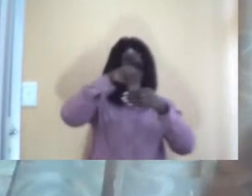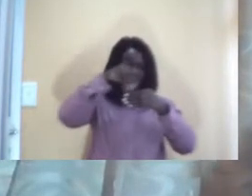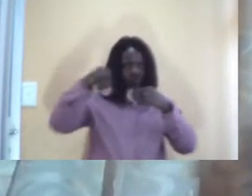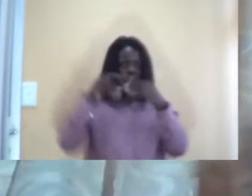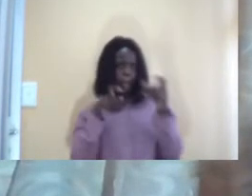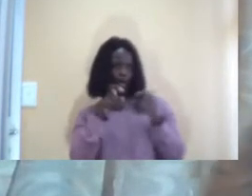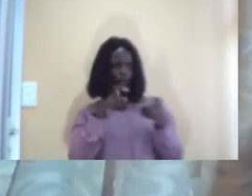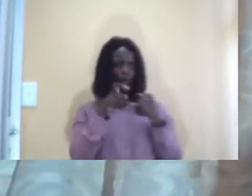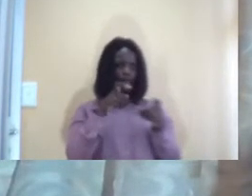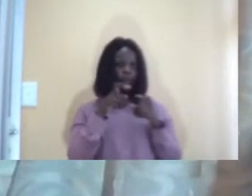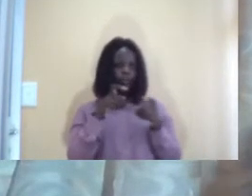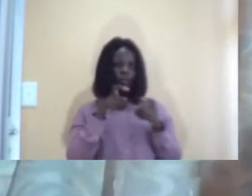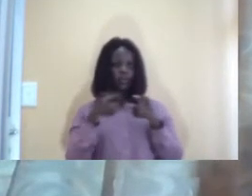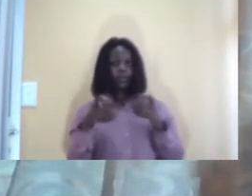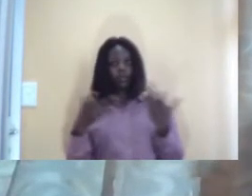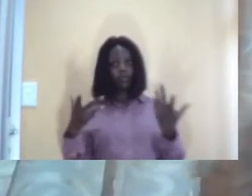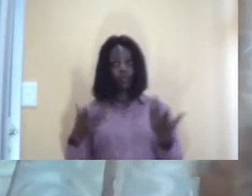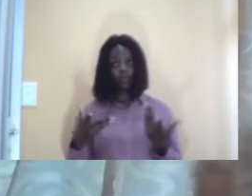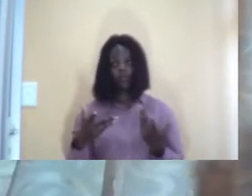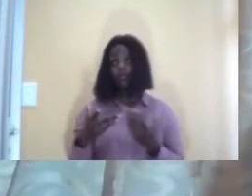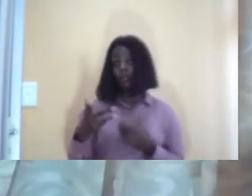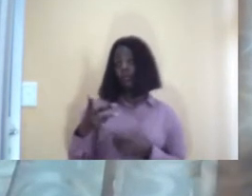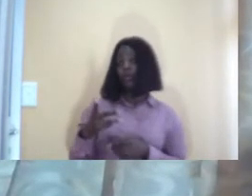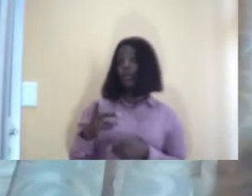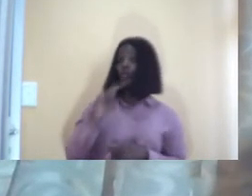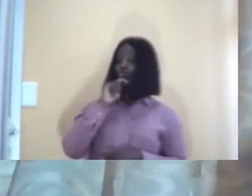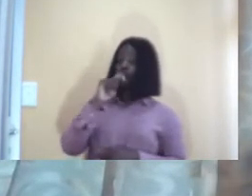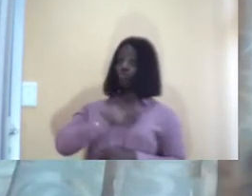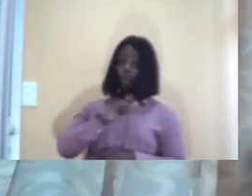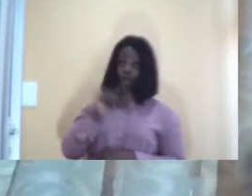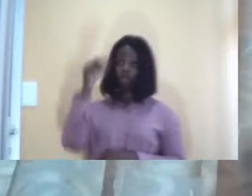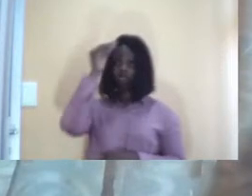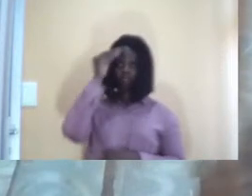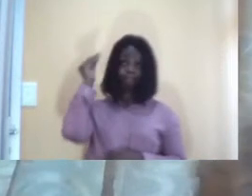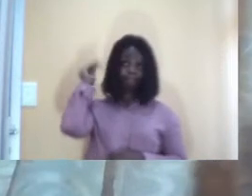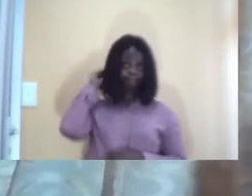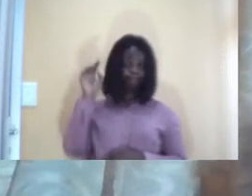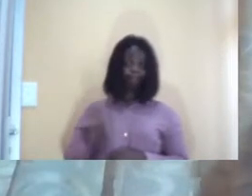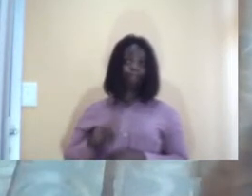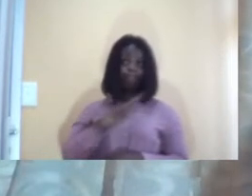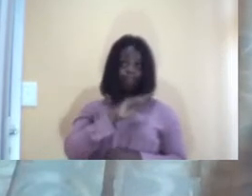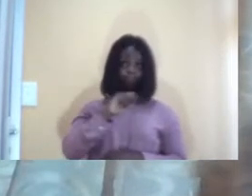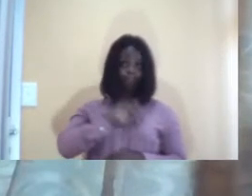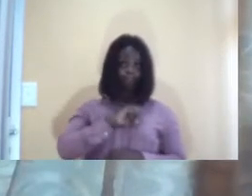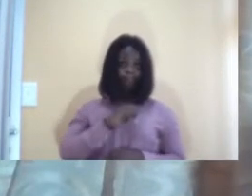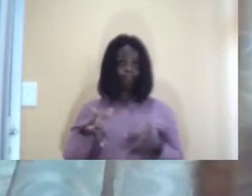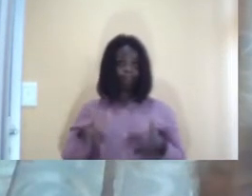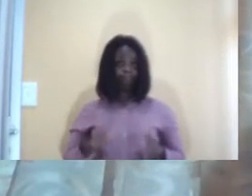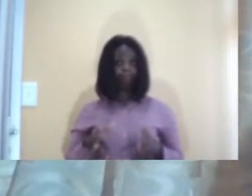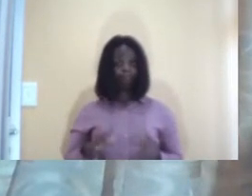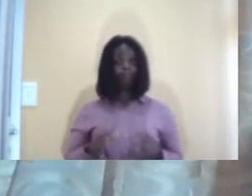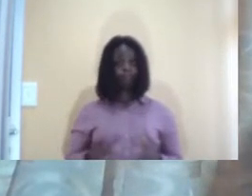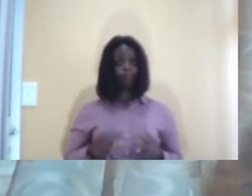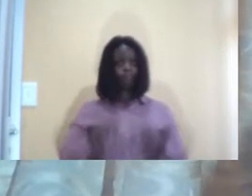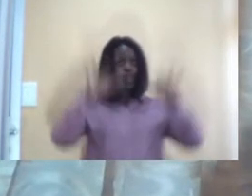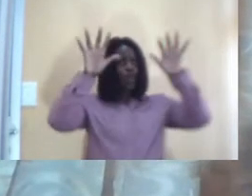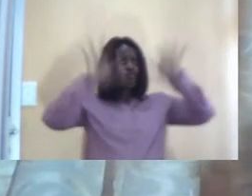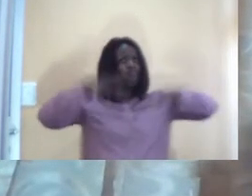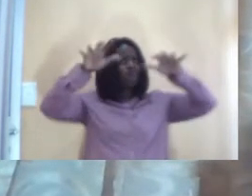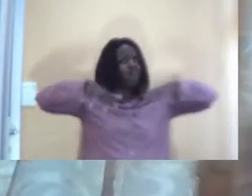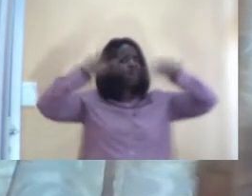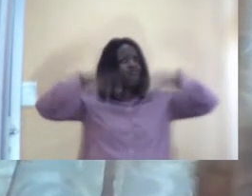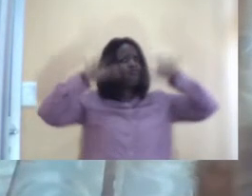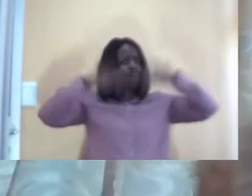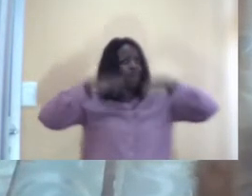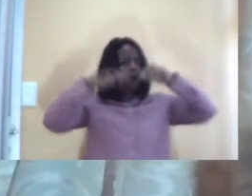management. Another fact worth noting, Chairperson, is that KZN has had the same amount of rain,